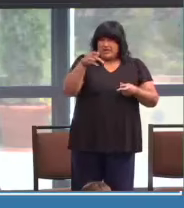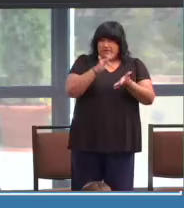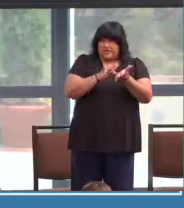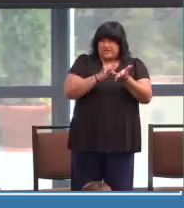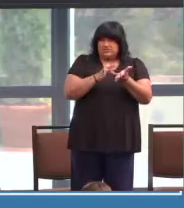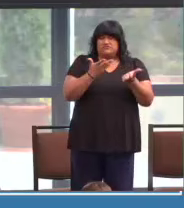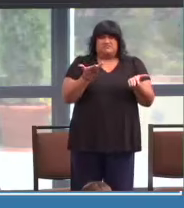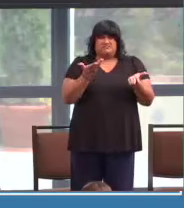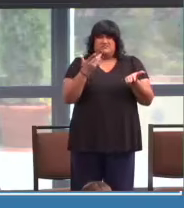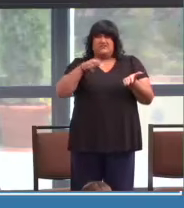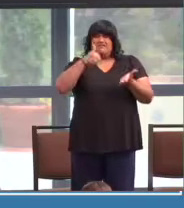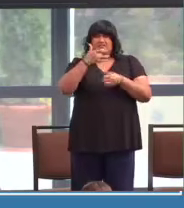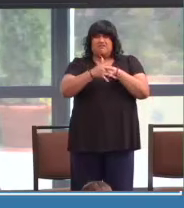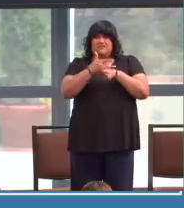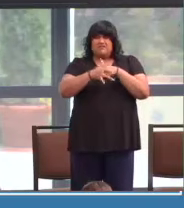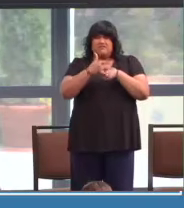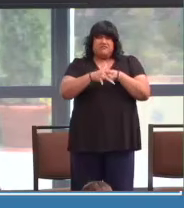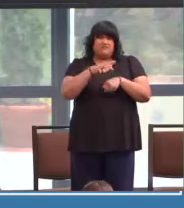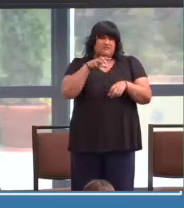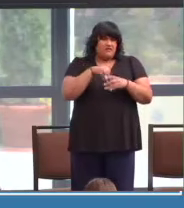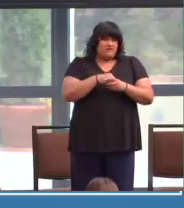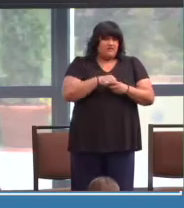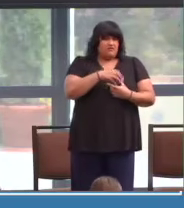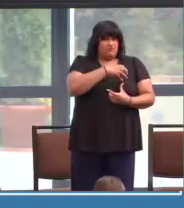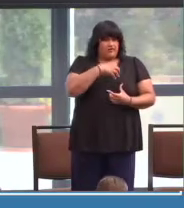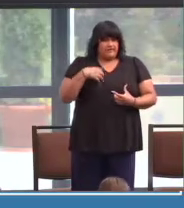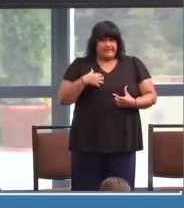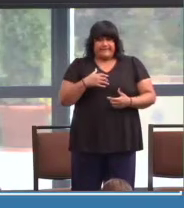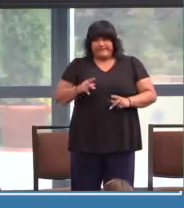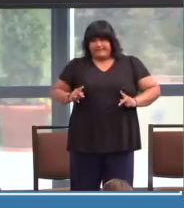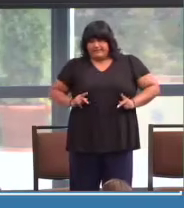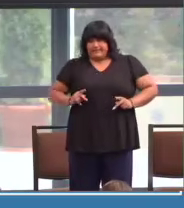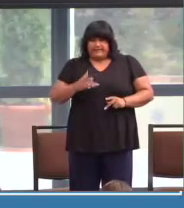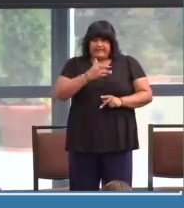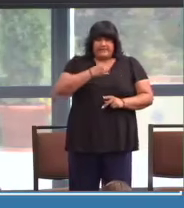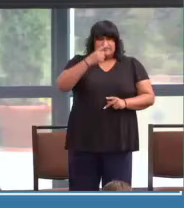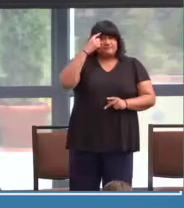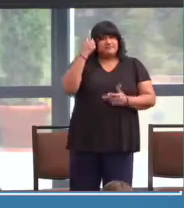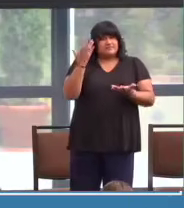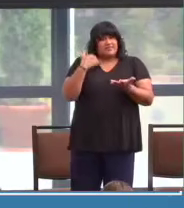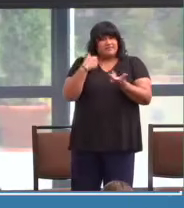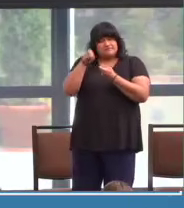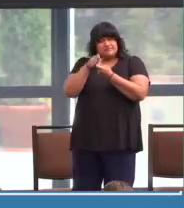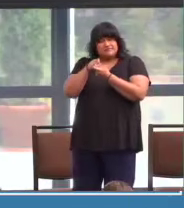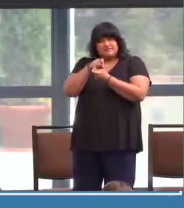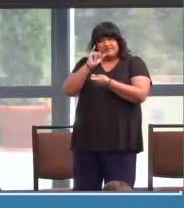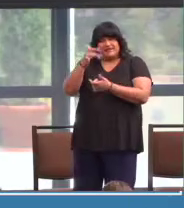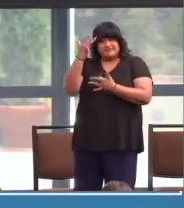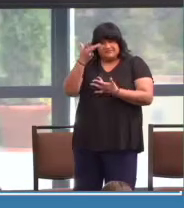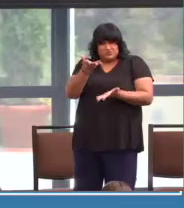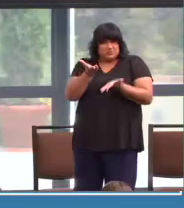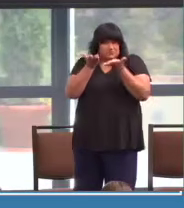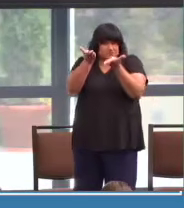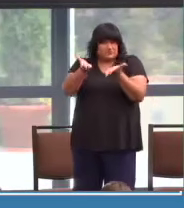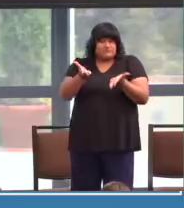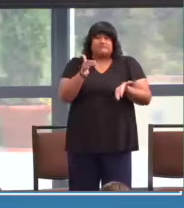available, especially if you have organ involvement like kidneys, heart, and brain, and we can acknowledge that it might be something specific to their disease state, but what would you